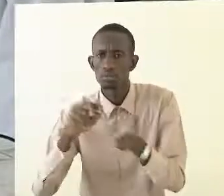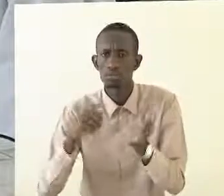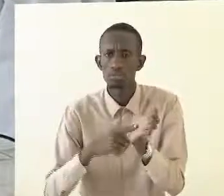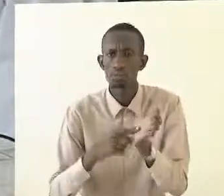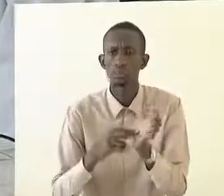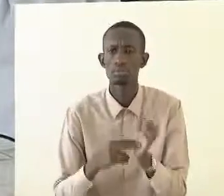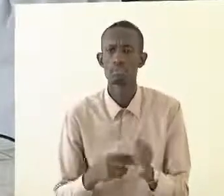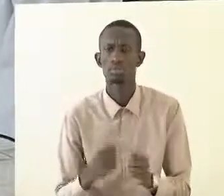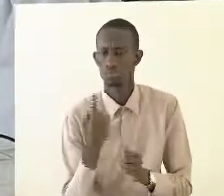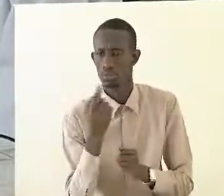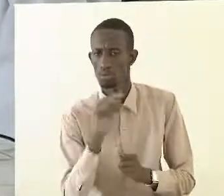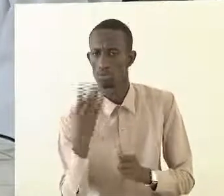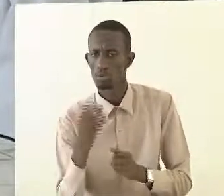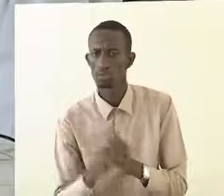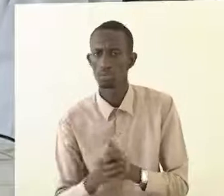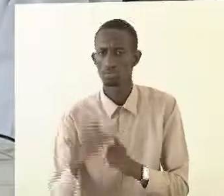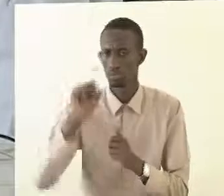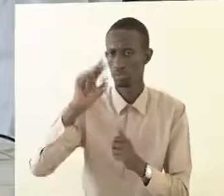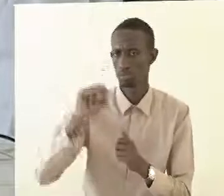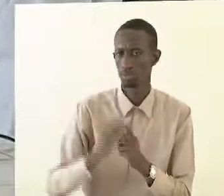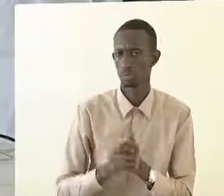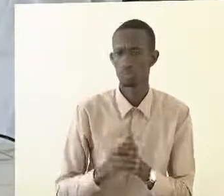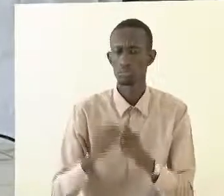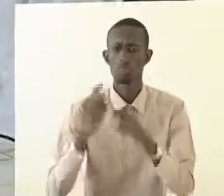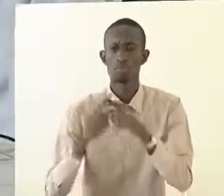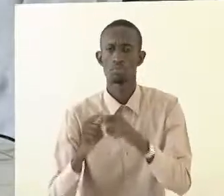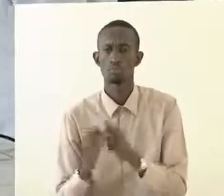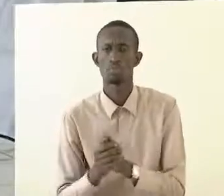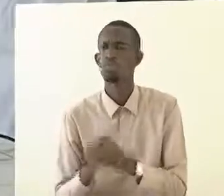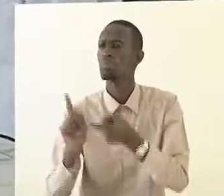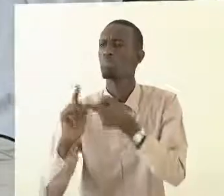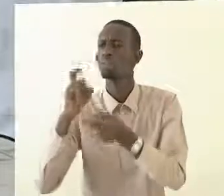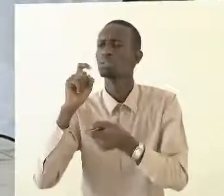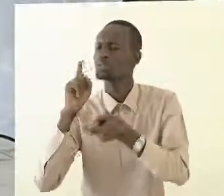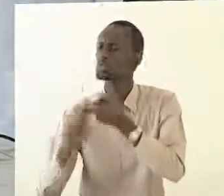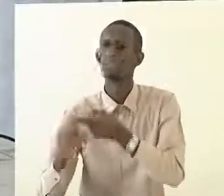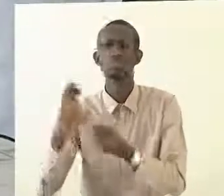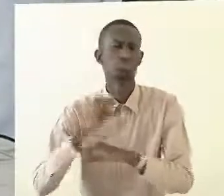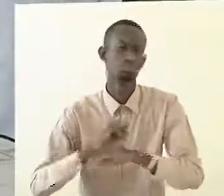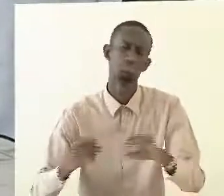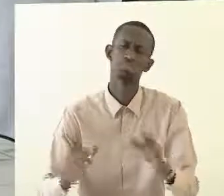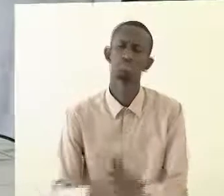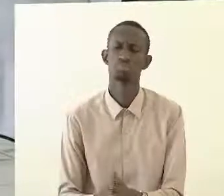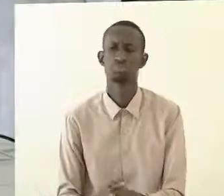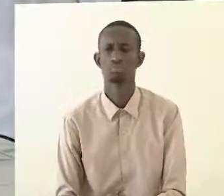4, sine 4x, then plus c, and I'm done.